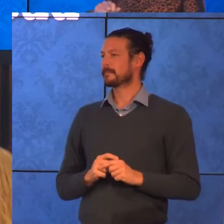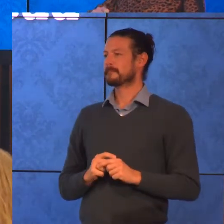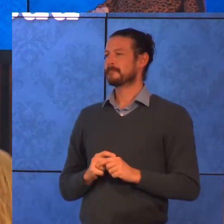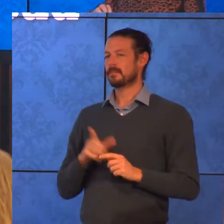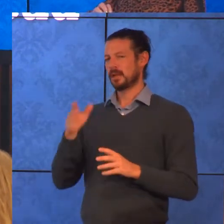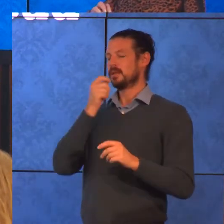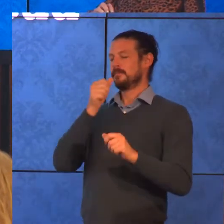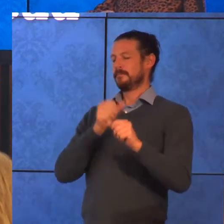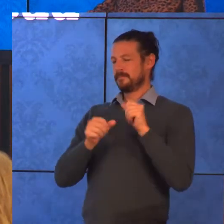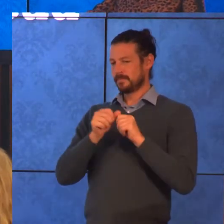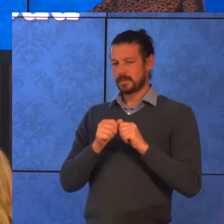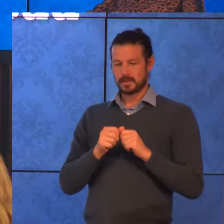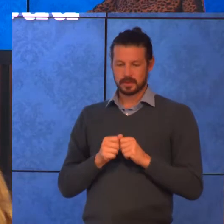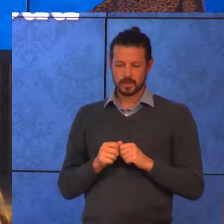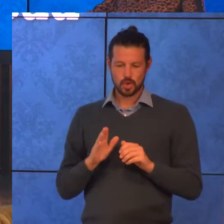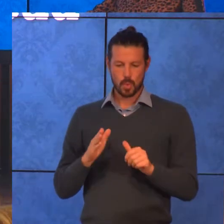the original PC